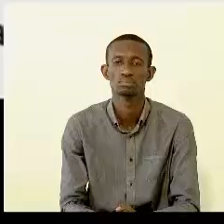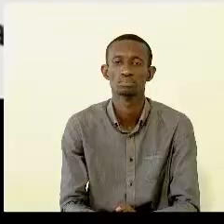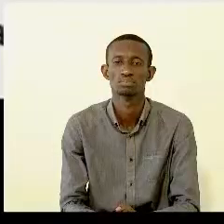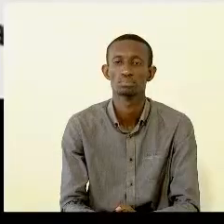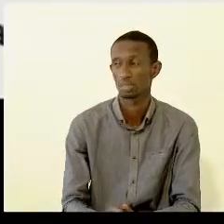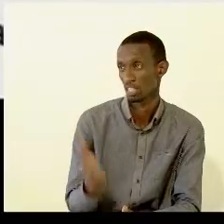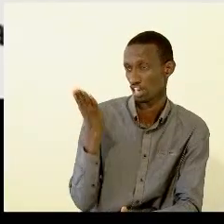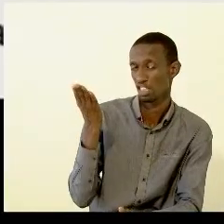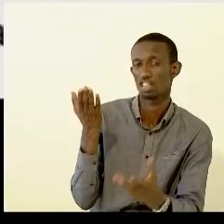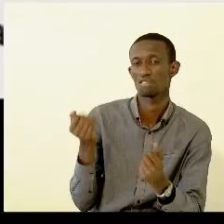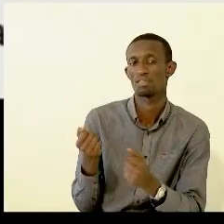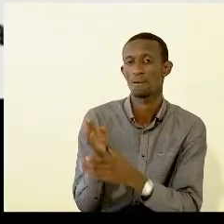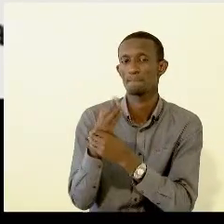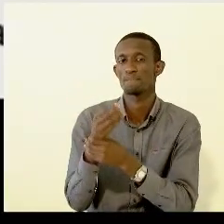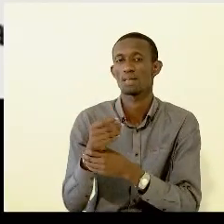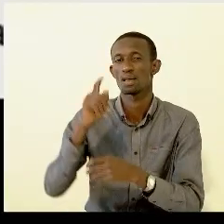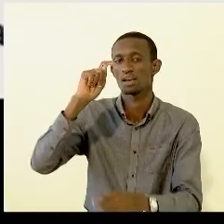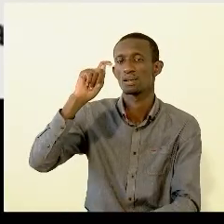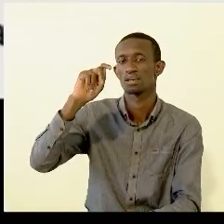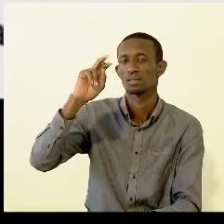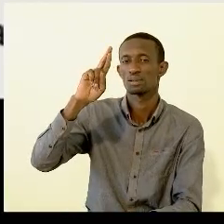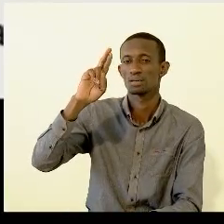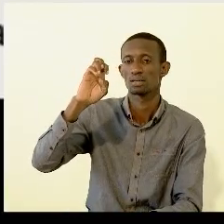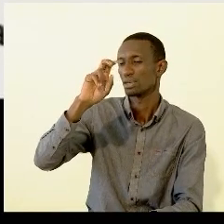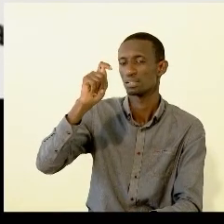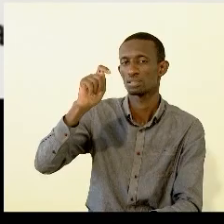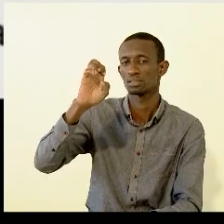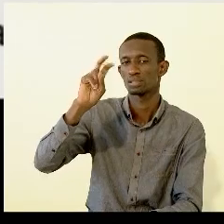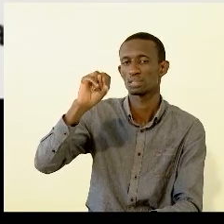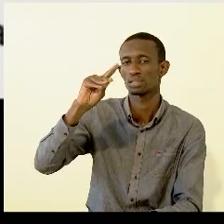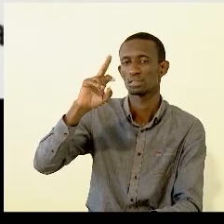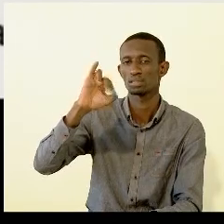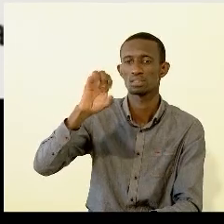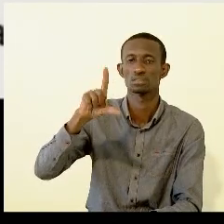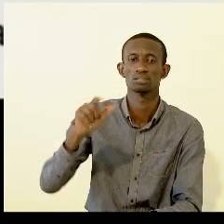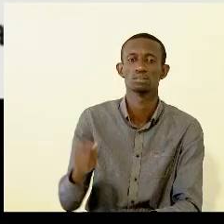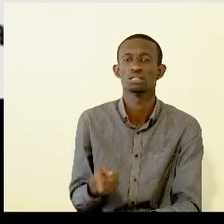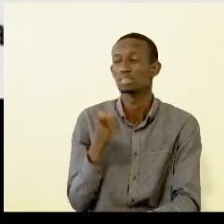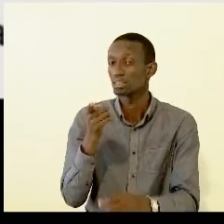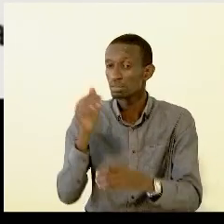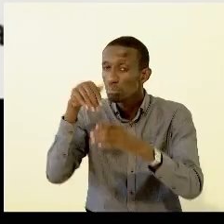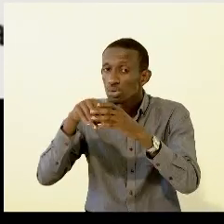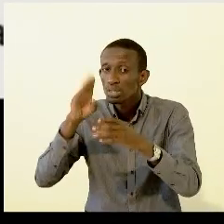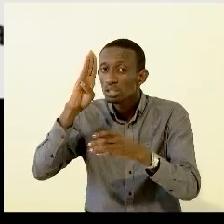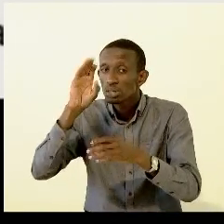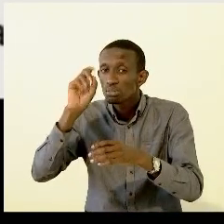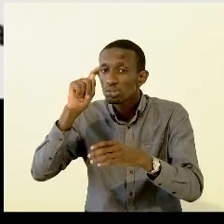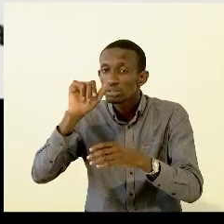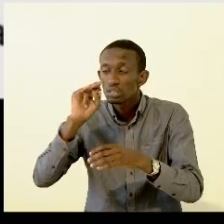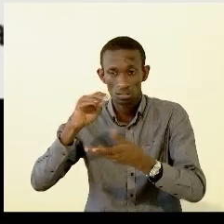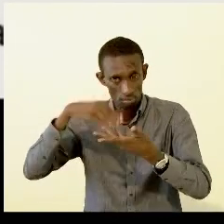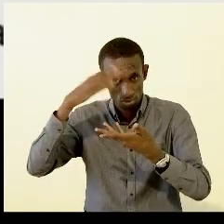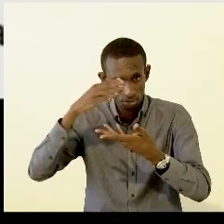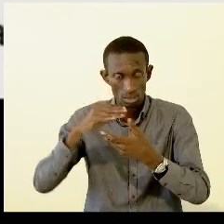Here we have leaf tendrils. Leaf tendrils, this in botany or when we are learning